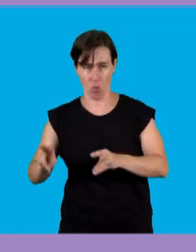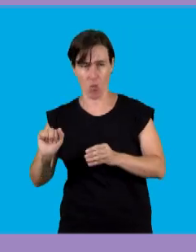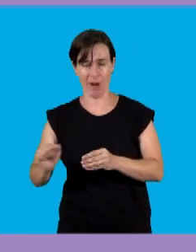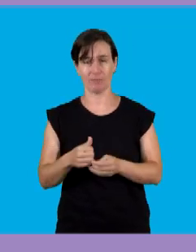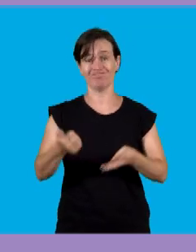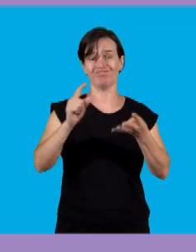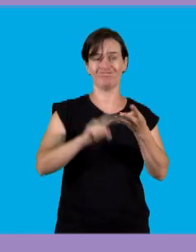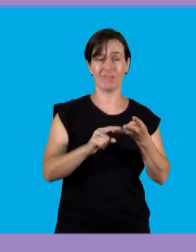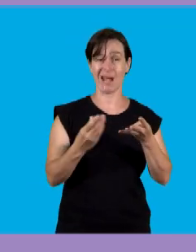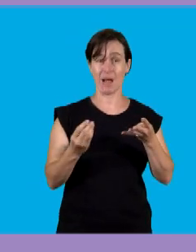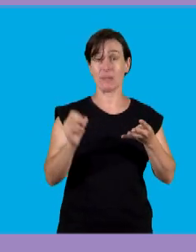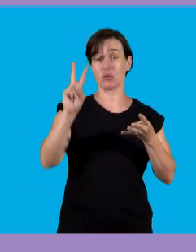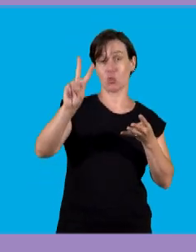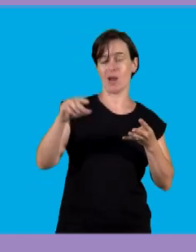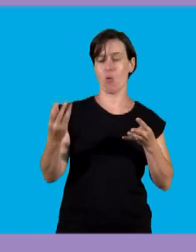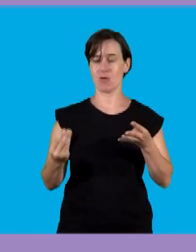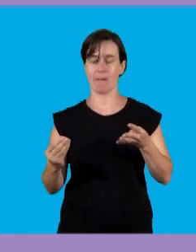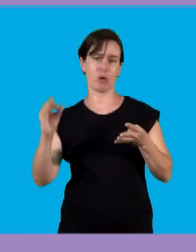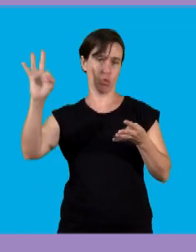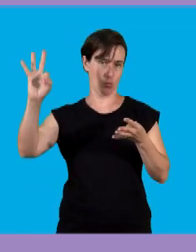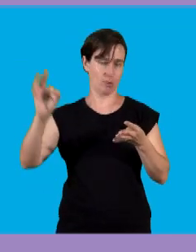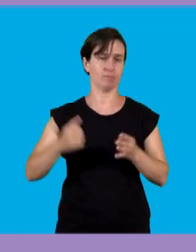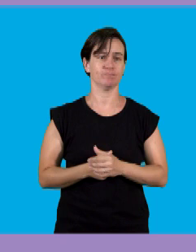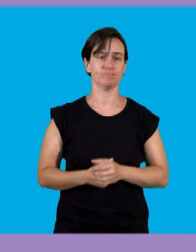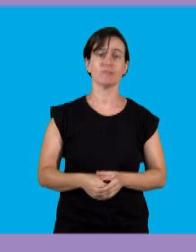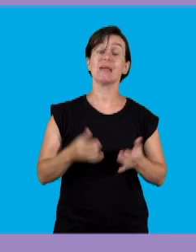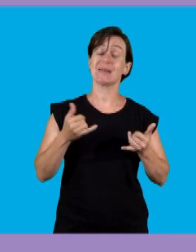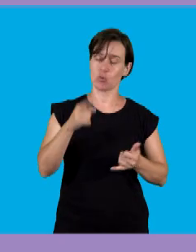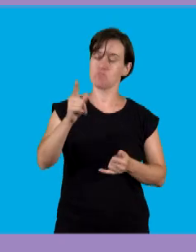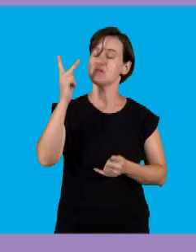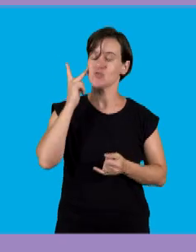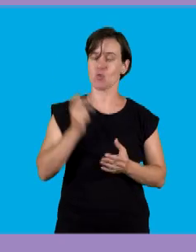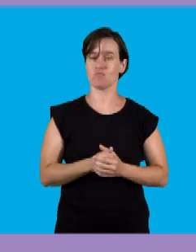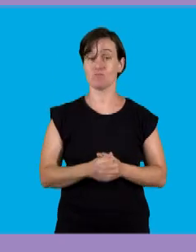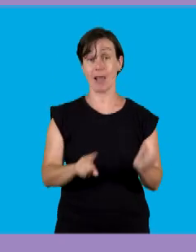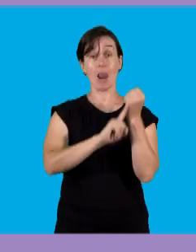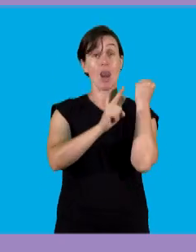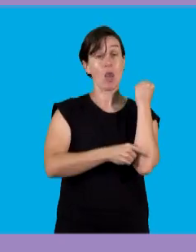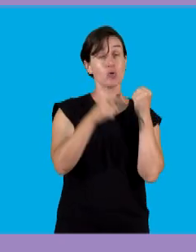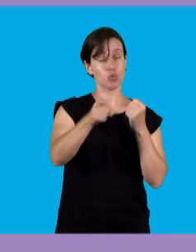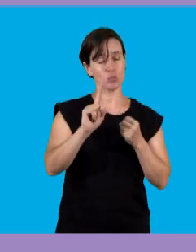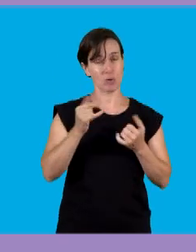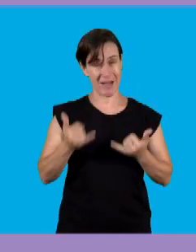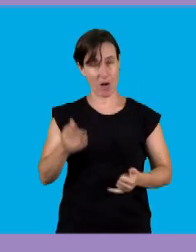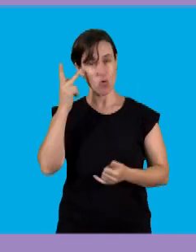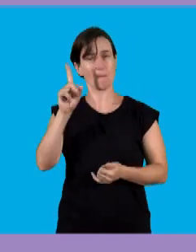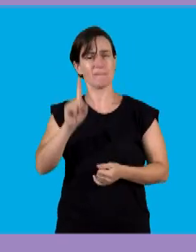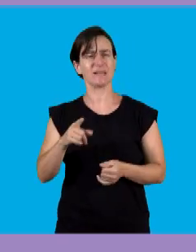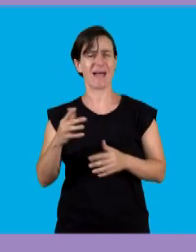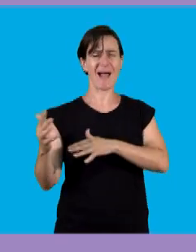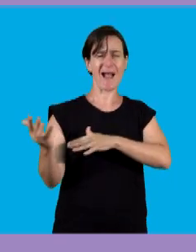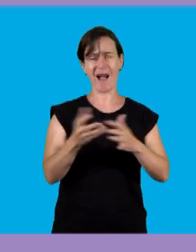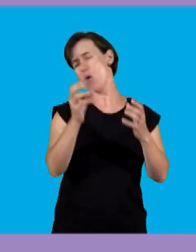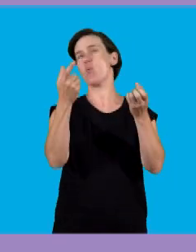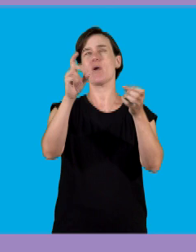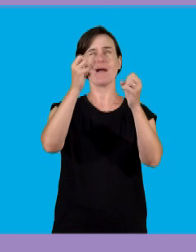and cube numbers. So these are the things that we are supposed to know. And lastly, you must also know how to perform calculations